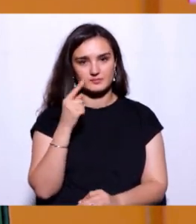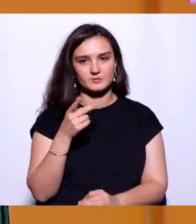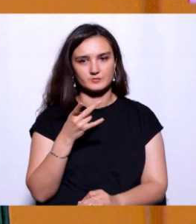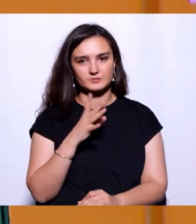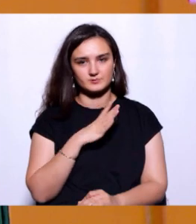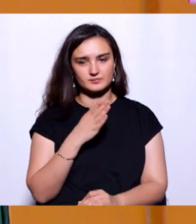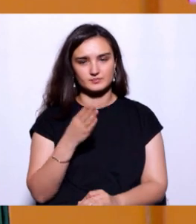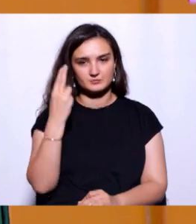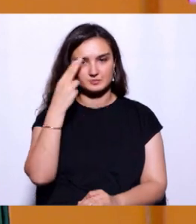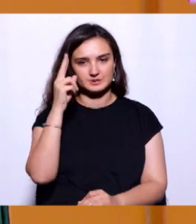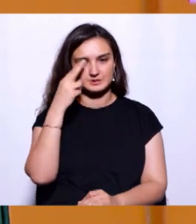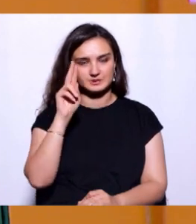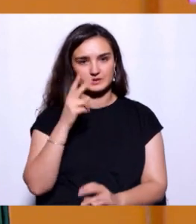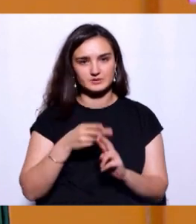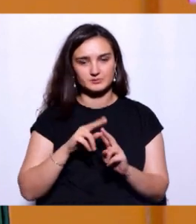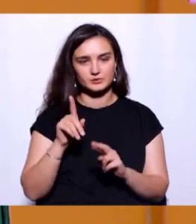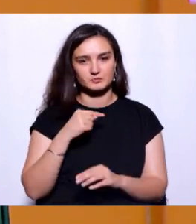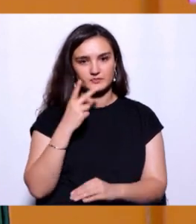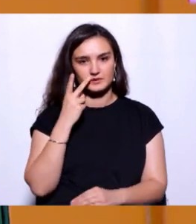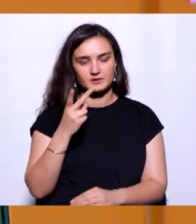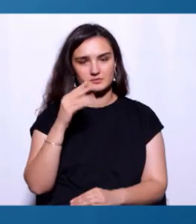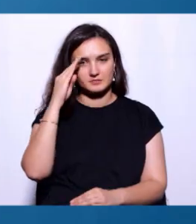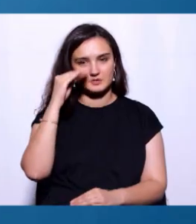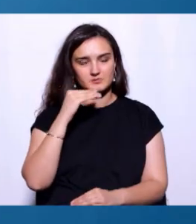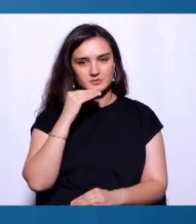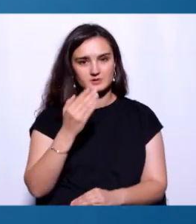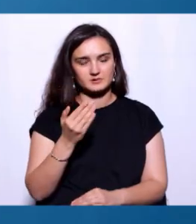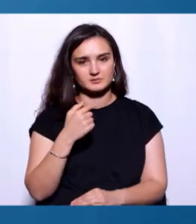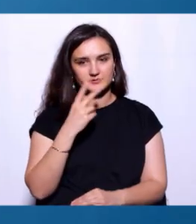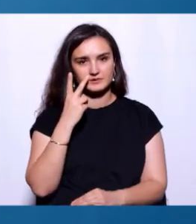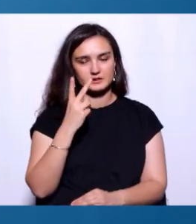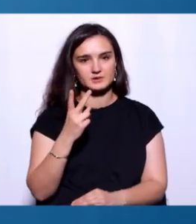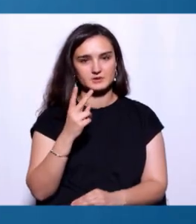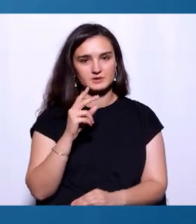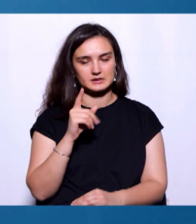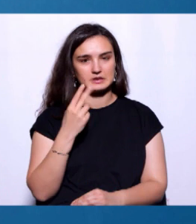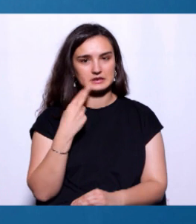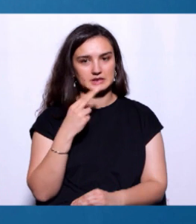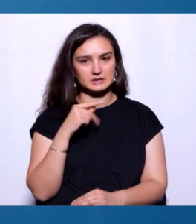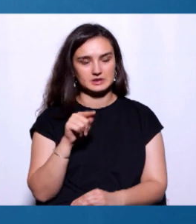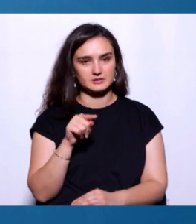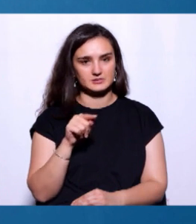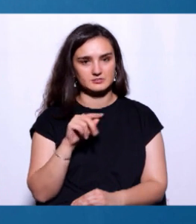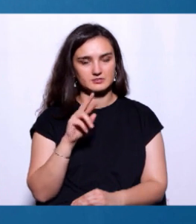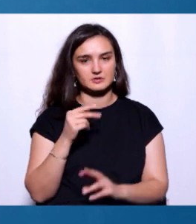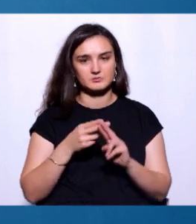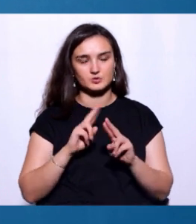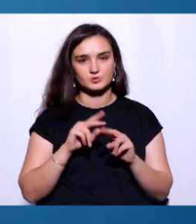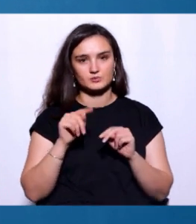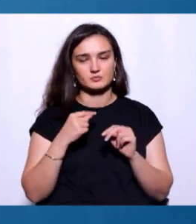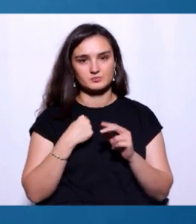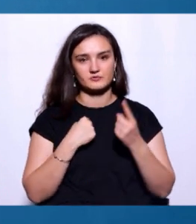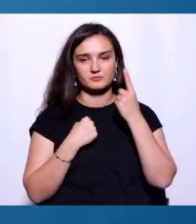be uncle, because I see father and I see aunt here. That's why